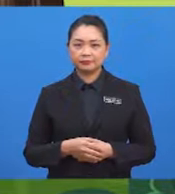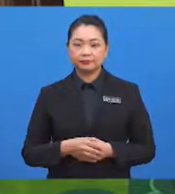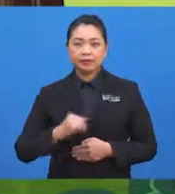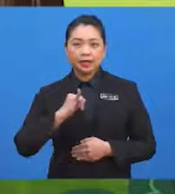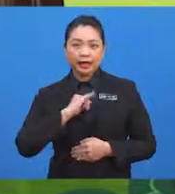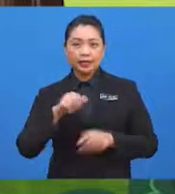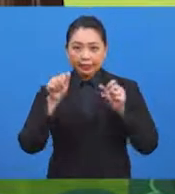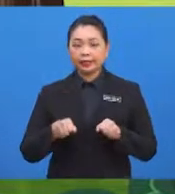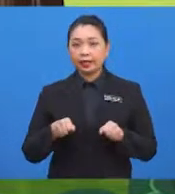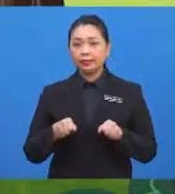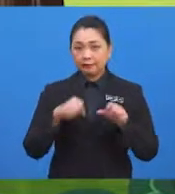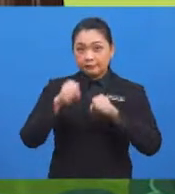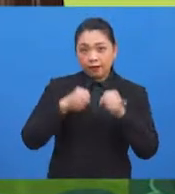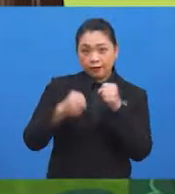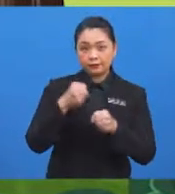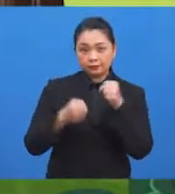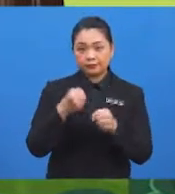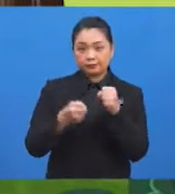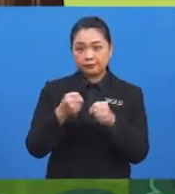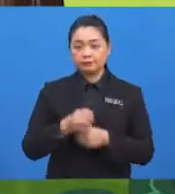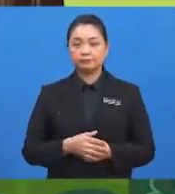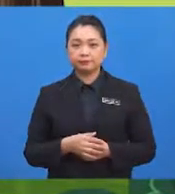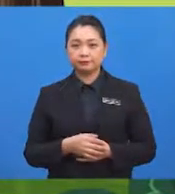I can run.